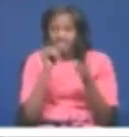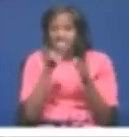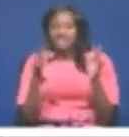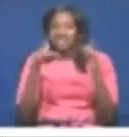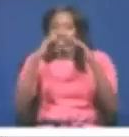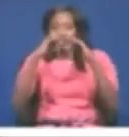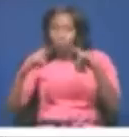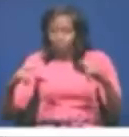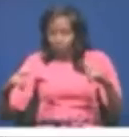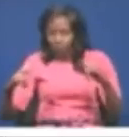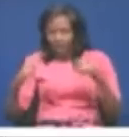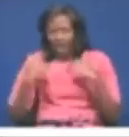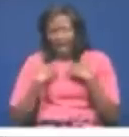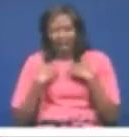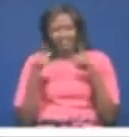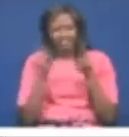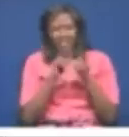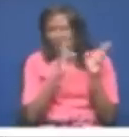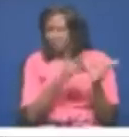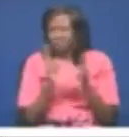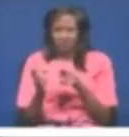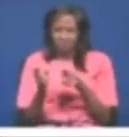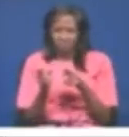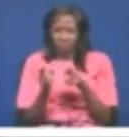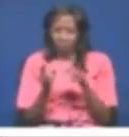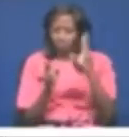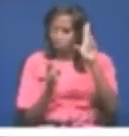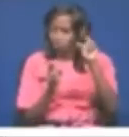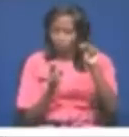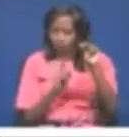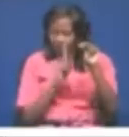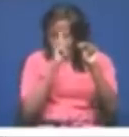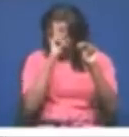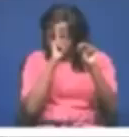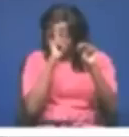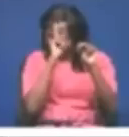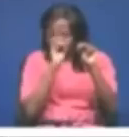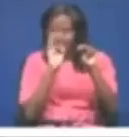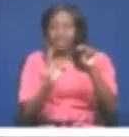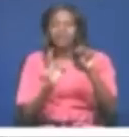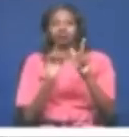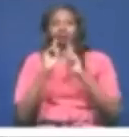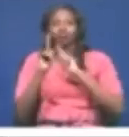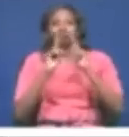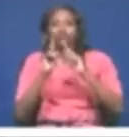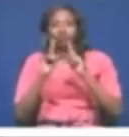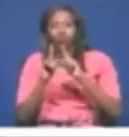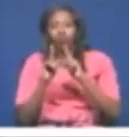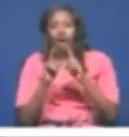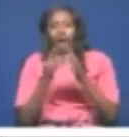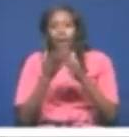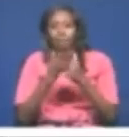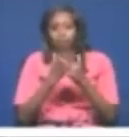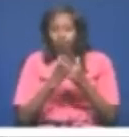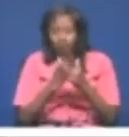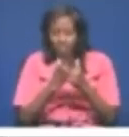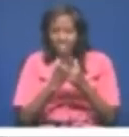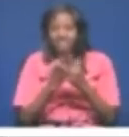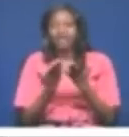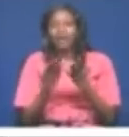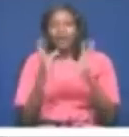monologue. It will be a serious consultative forum between the president, his deputy, and